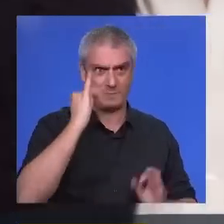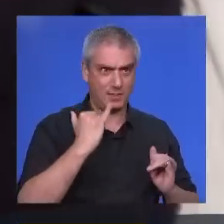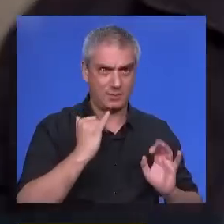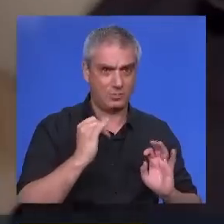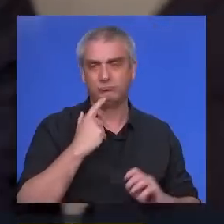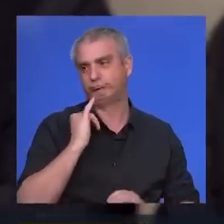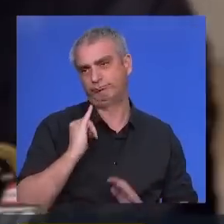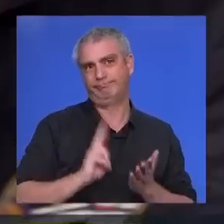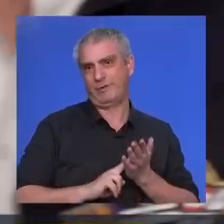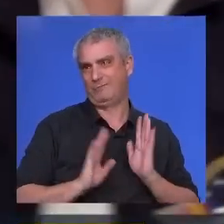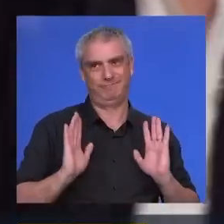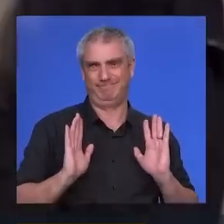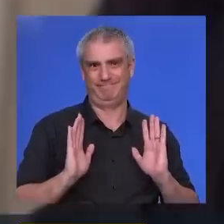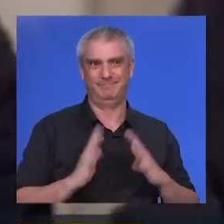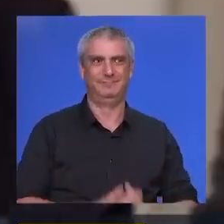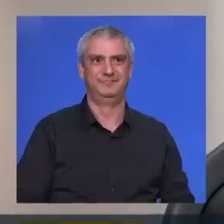accurate.